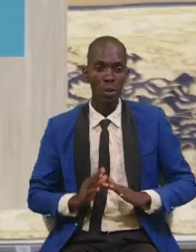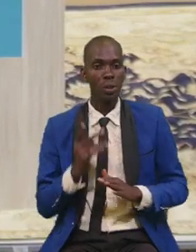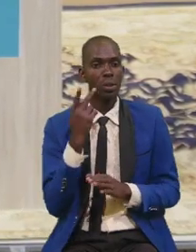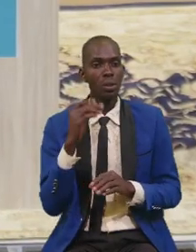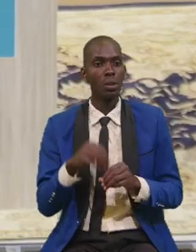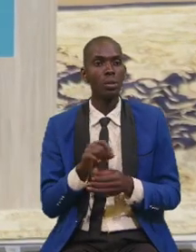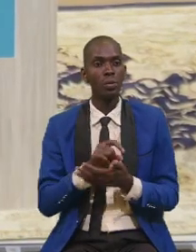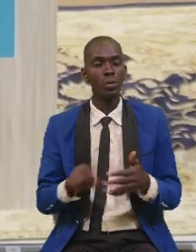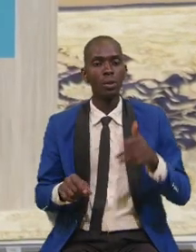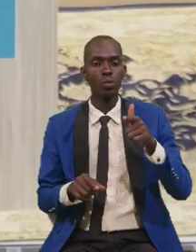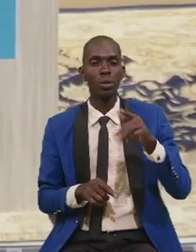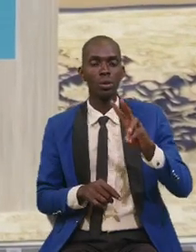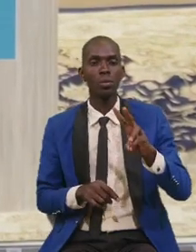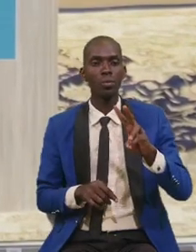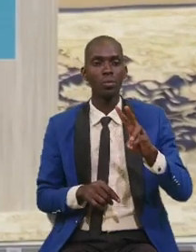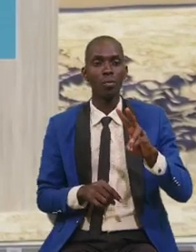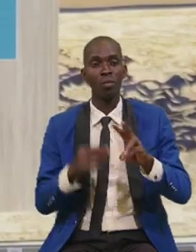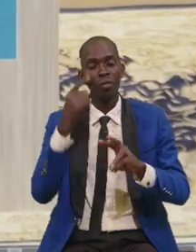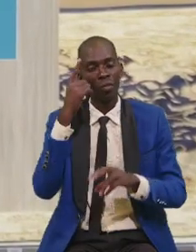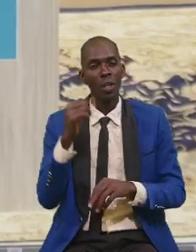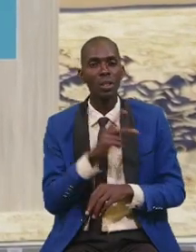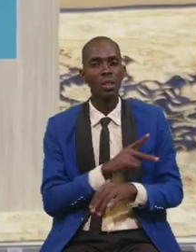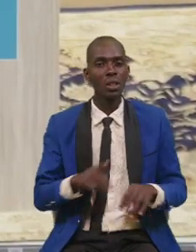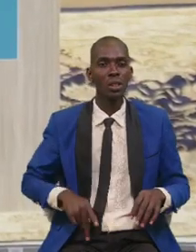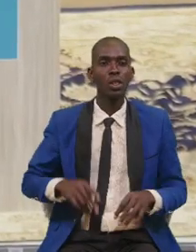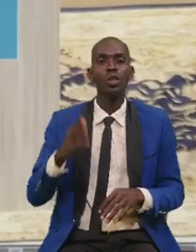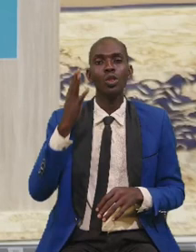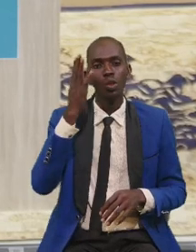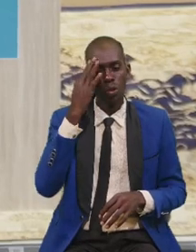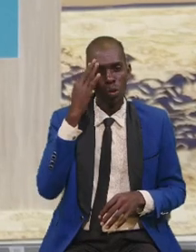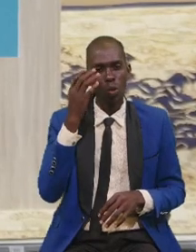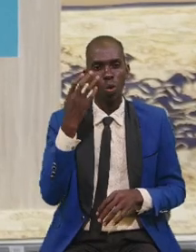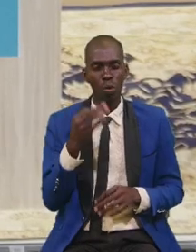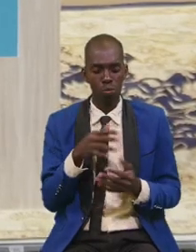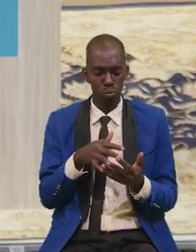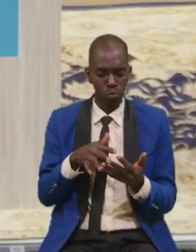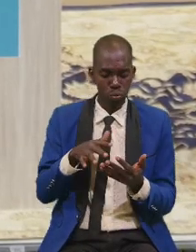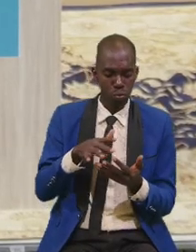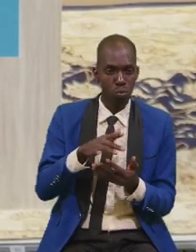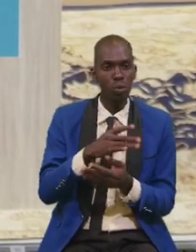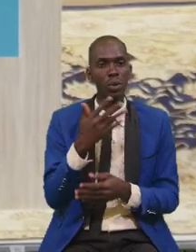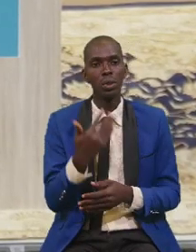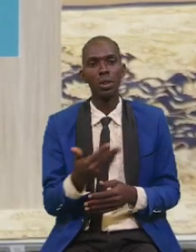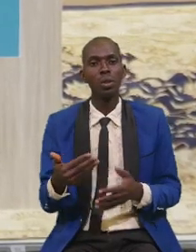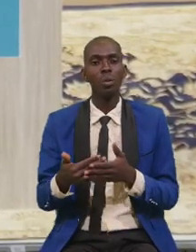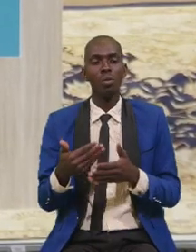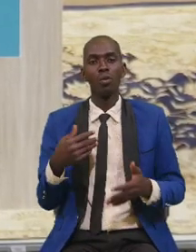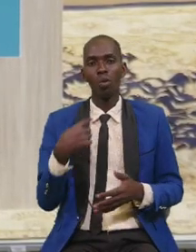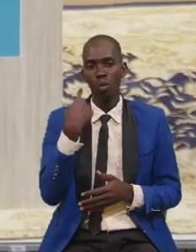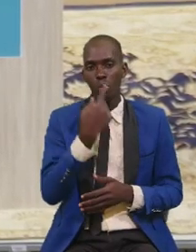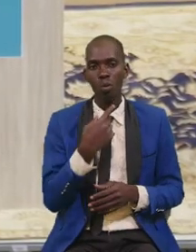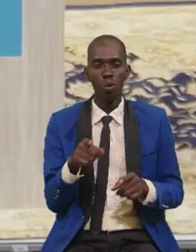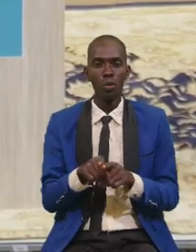it said, for the king knoweth of these things, before whom also I